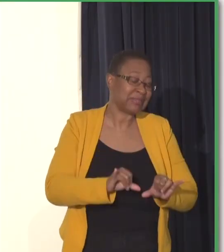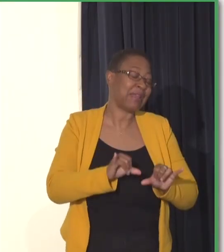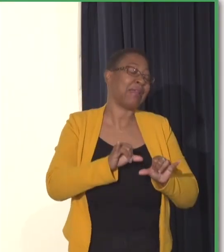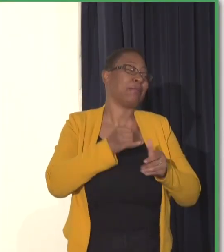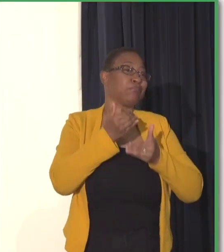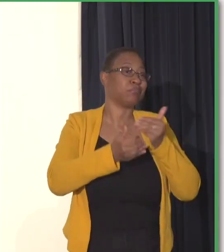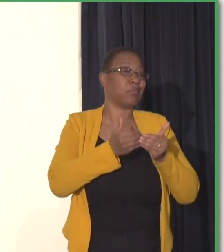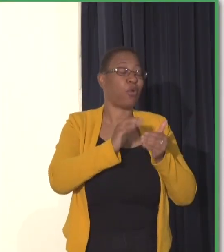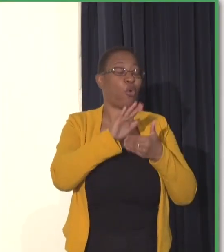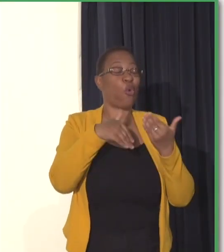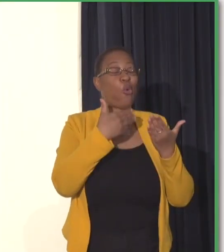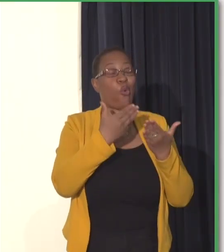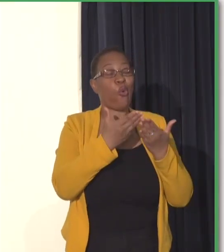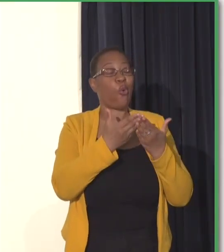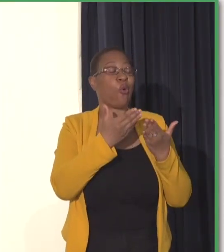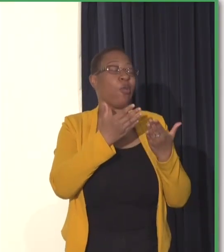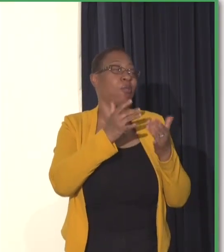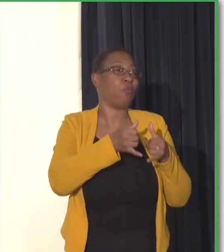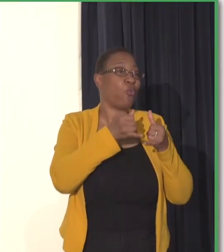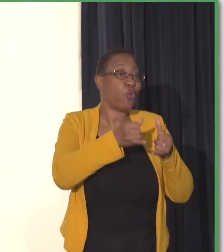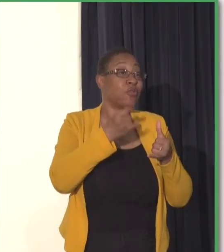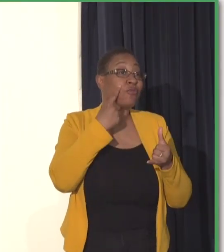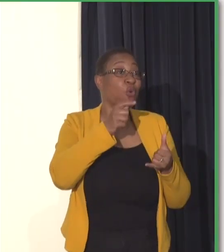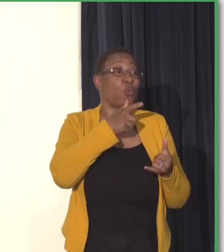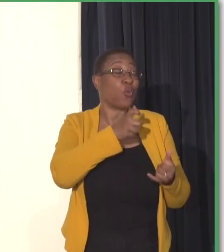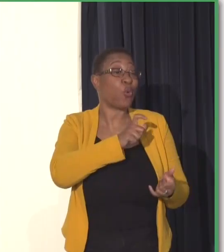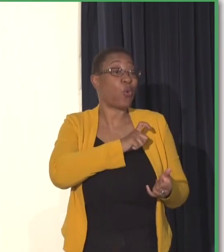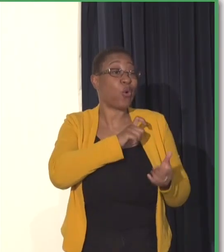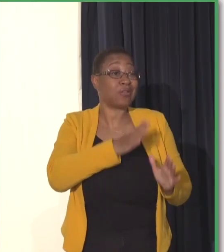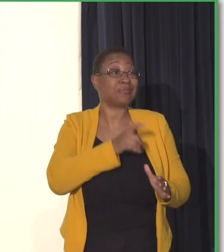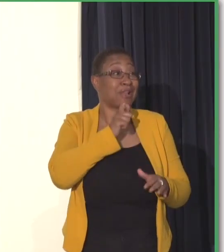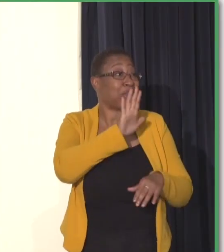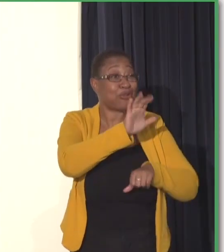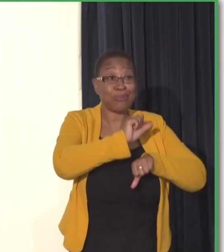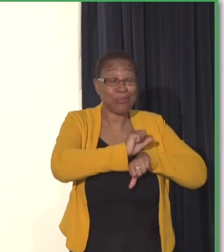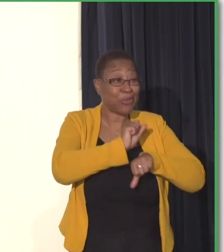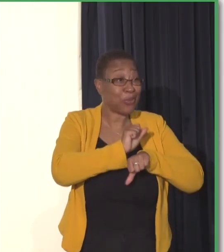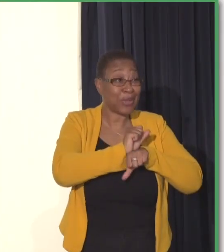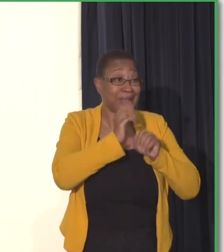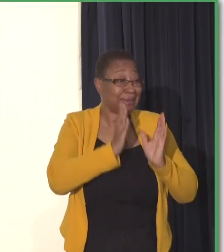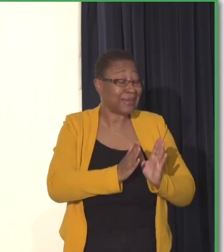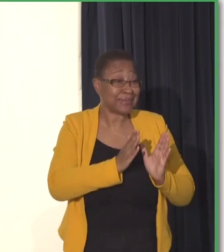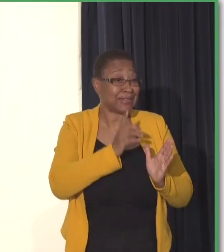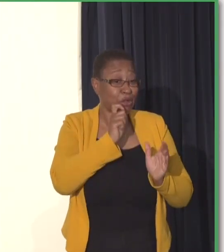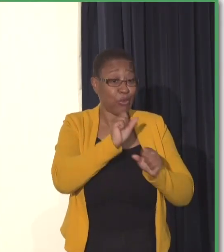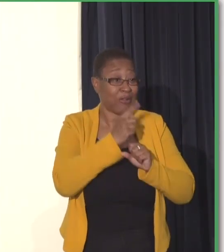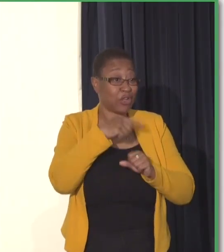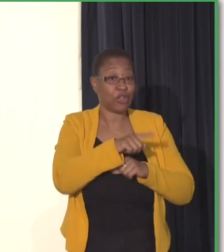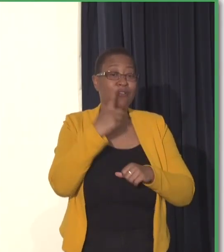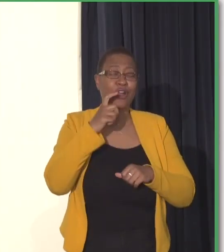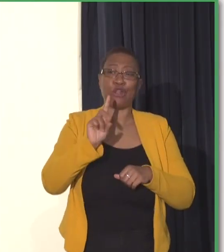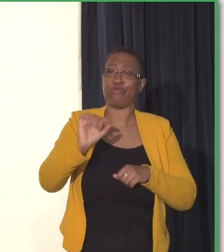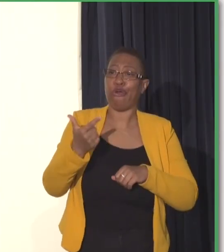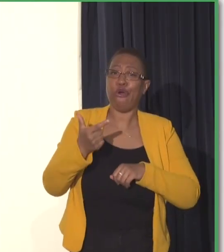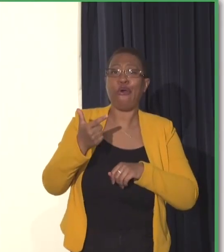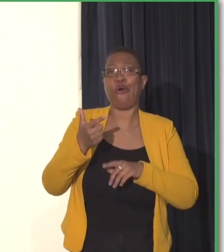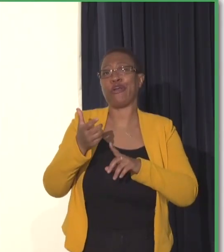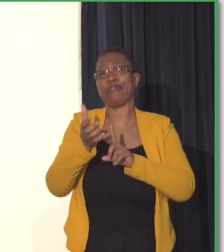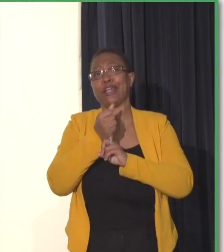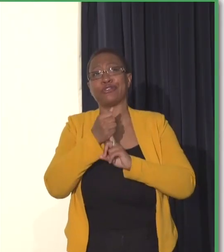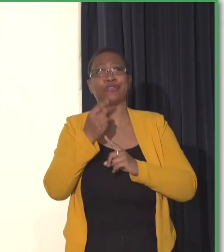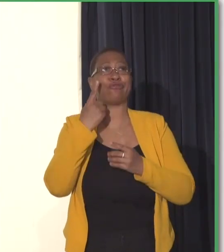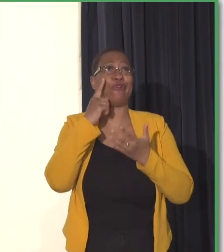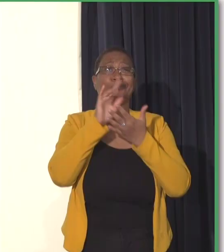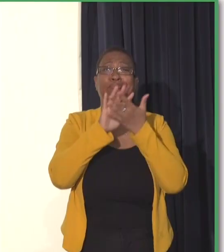of these awards for officers that are not your employees, for dog catchers, for who knows